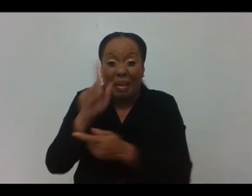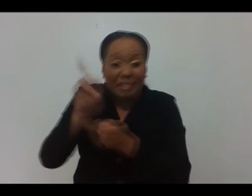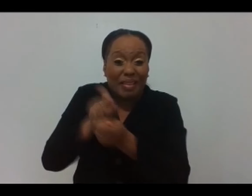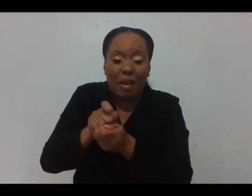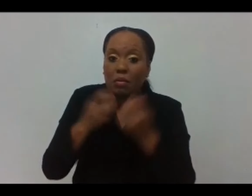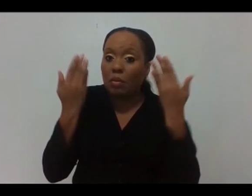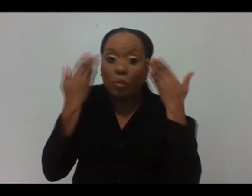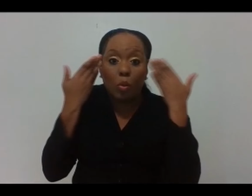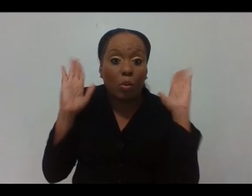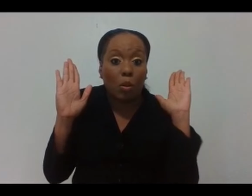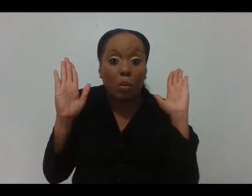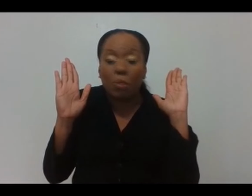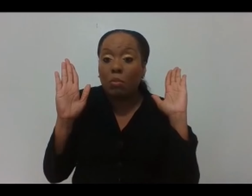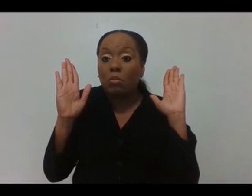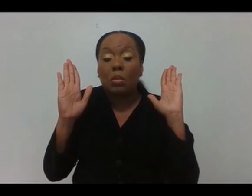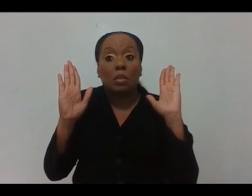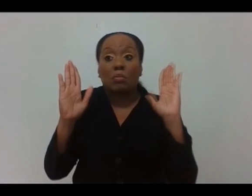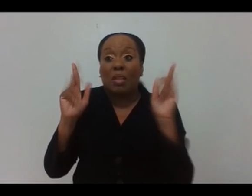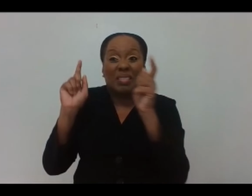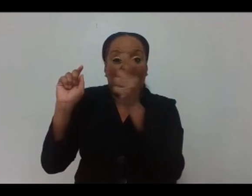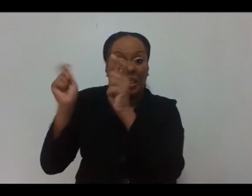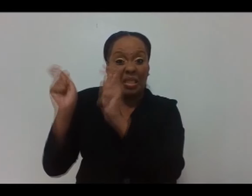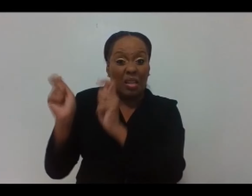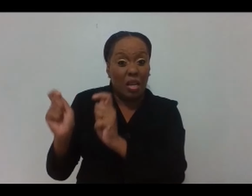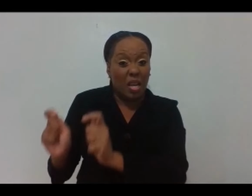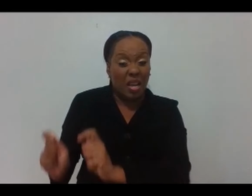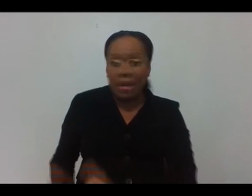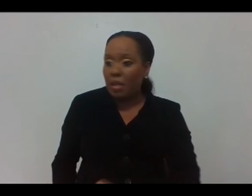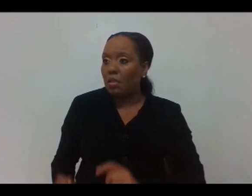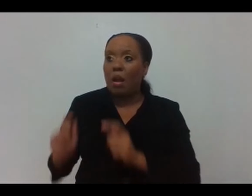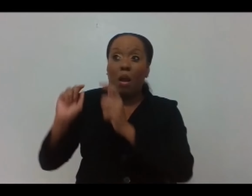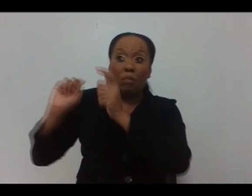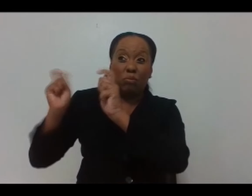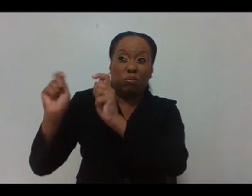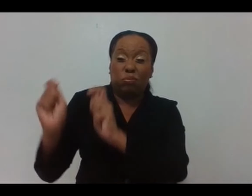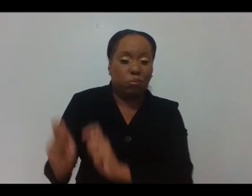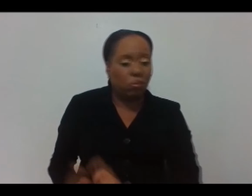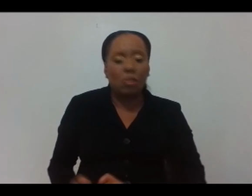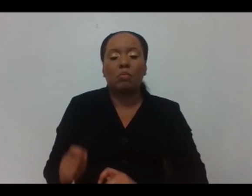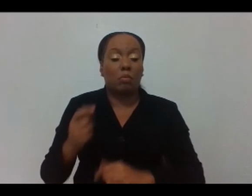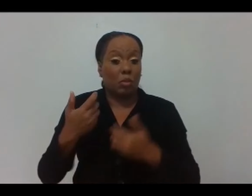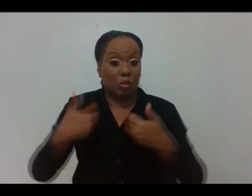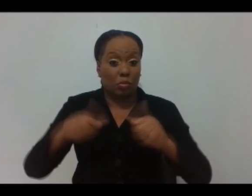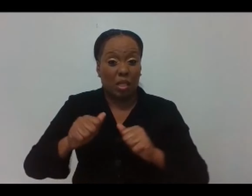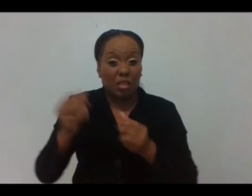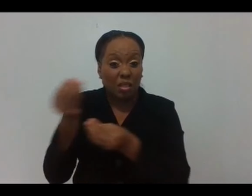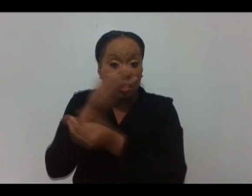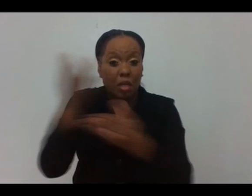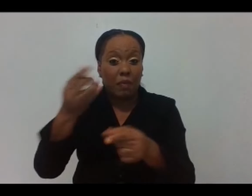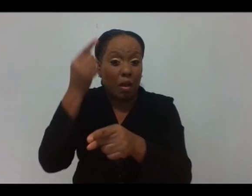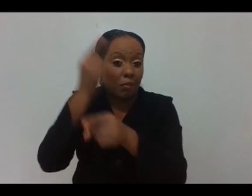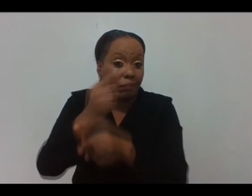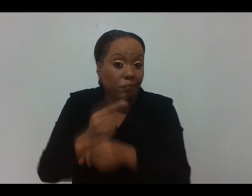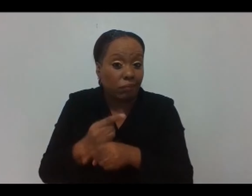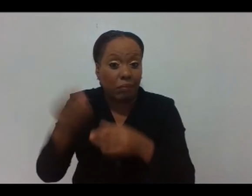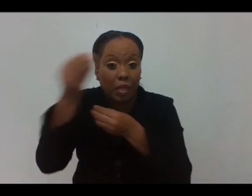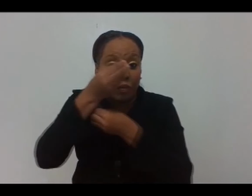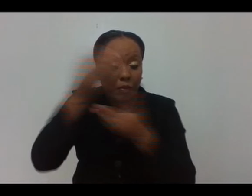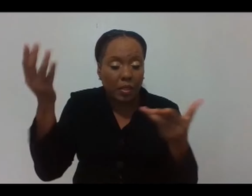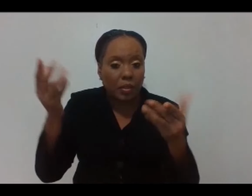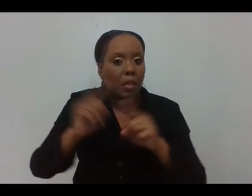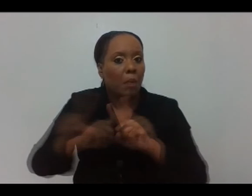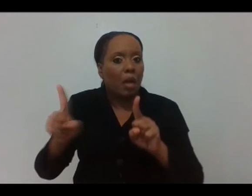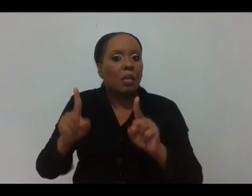to keep listening, you got to keep plugging, because as these things change, we're going to update you and try to give you the most accurate information at the time of the